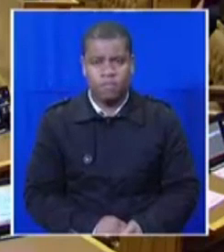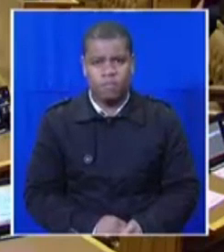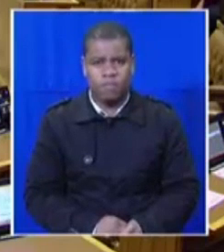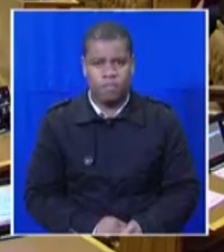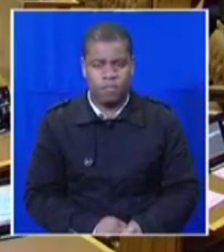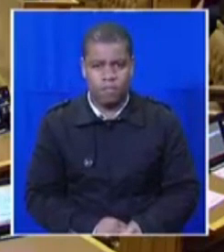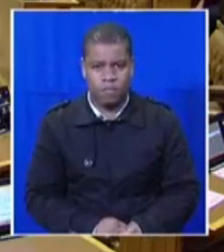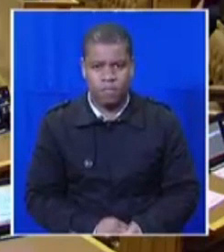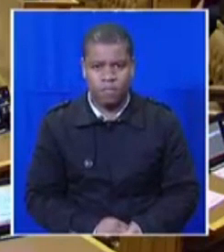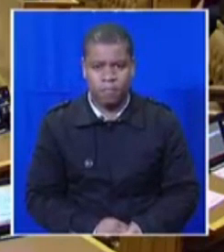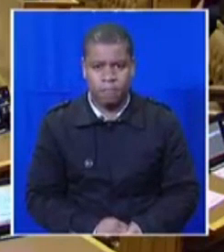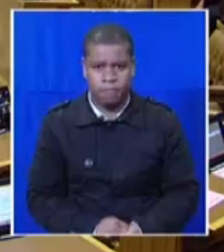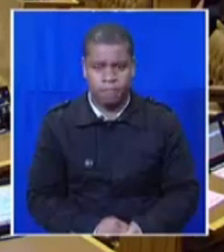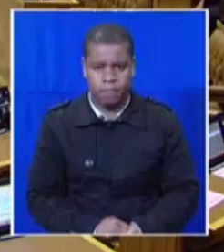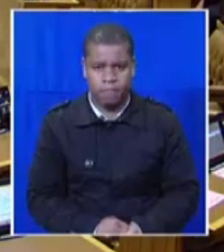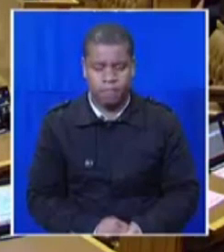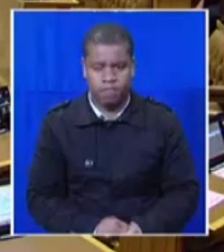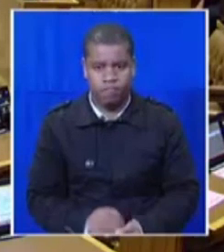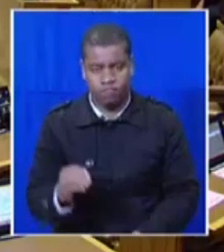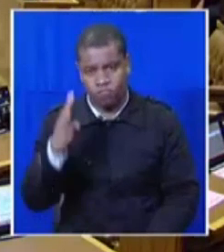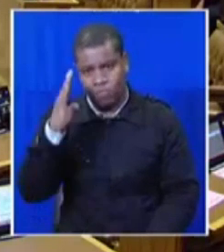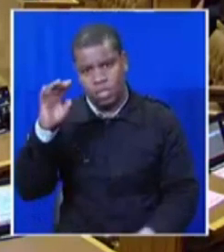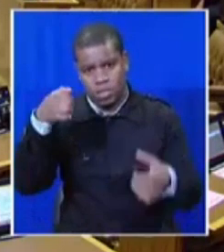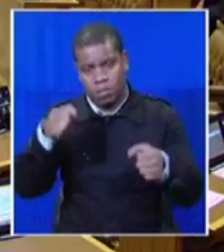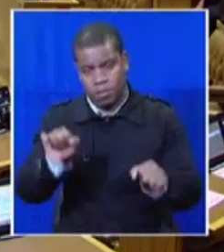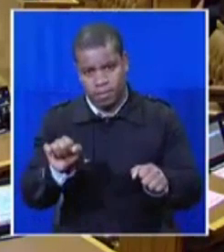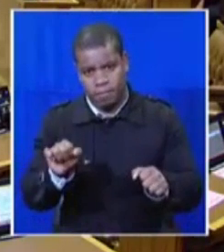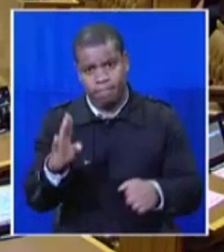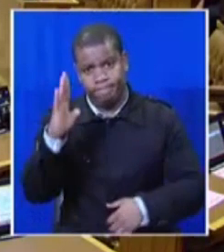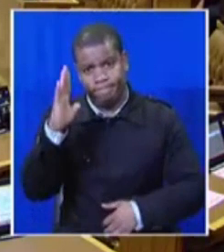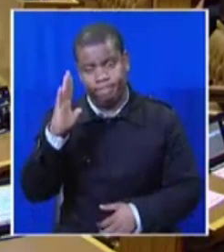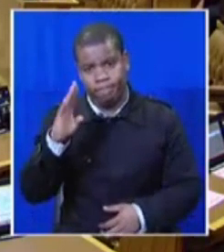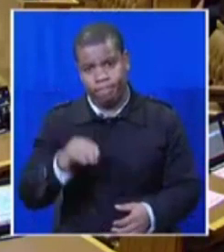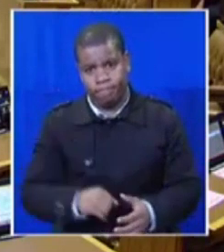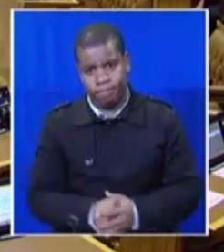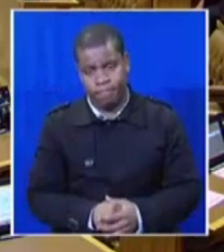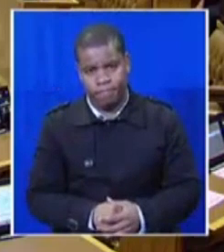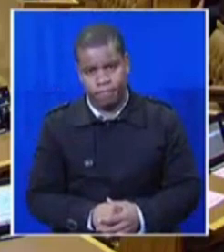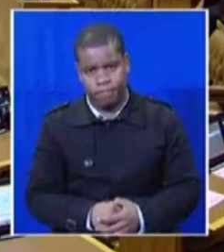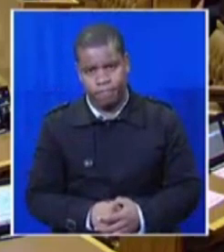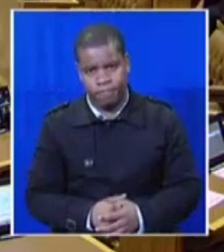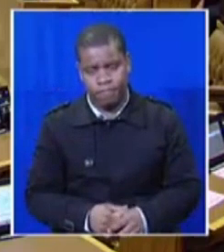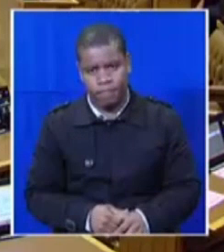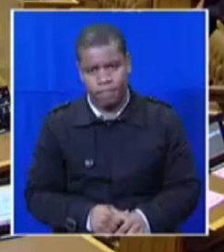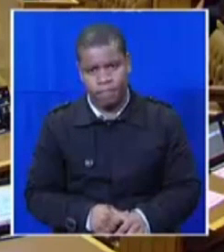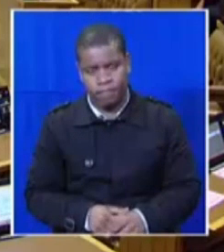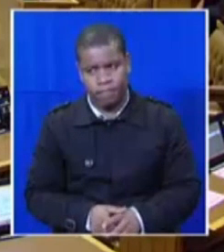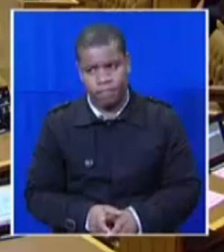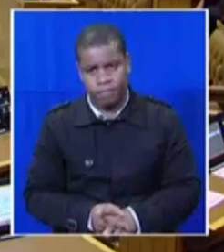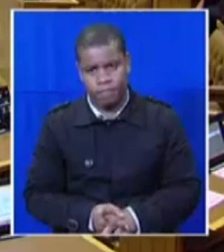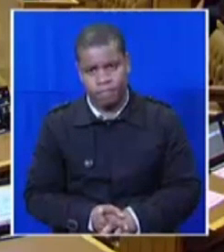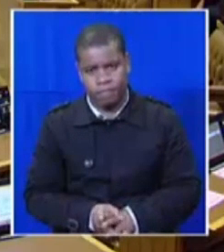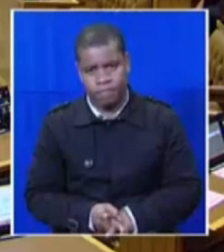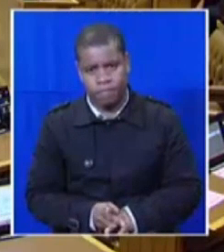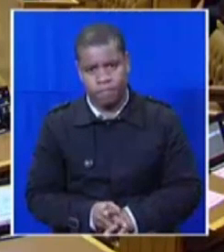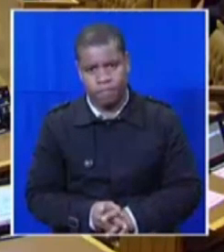Those who are handling now, Chairperson. the second stage. After sergeant has come and indicated that